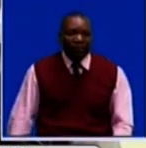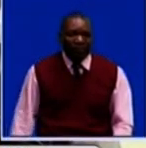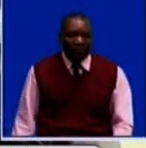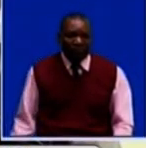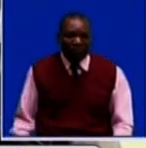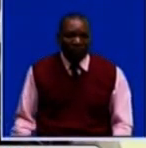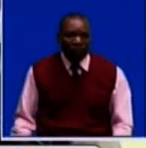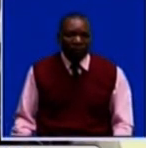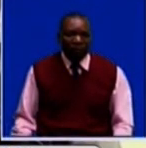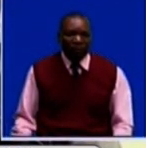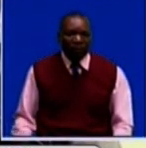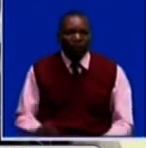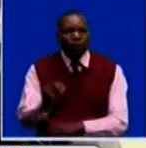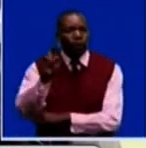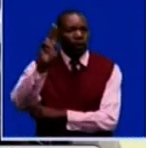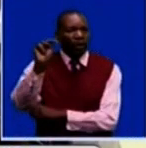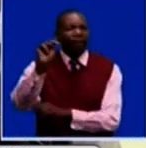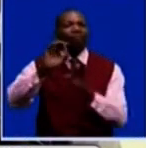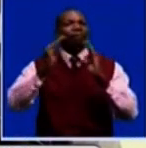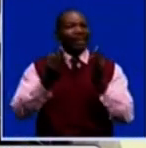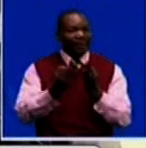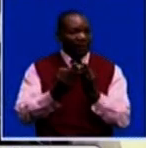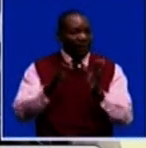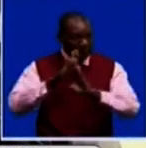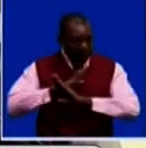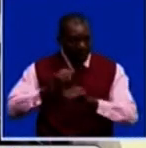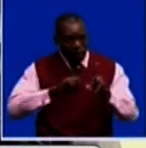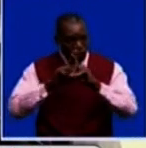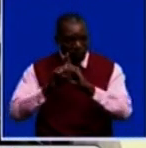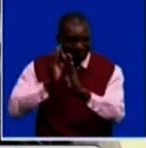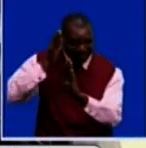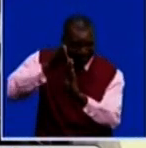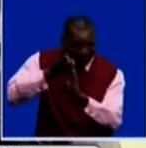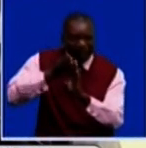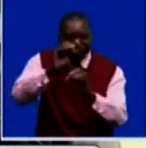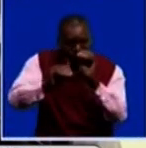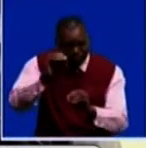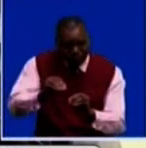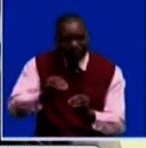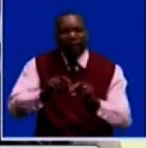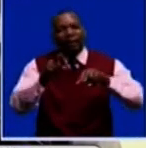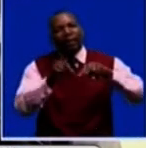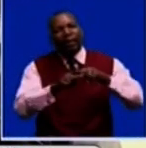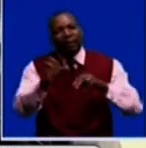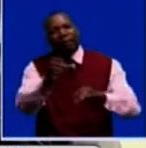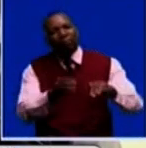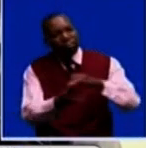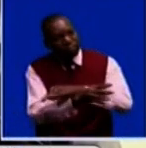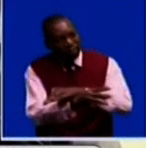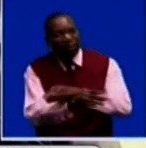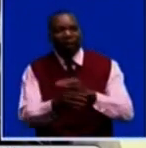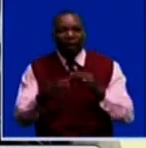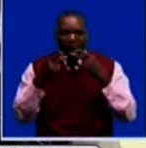Zambia and the rest of the United Nations family has set targets of ending AIDS as a public health threat